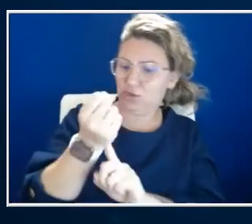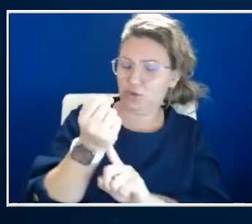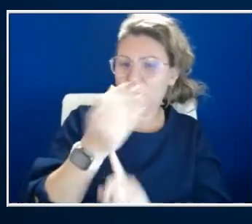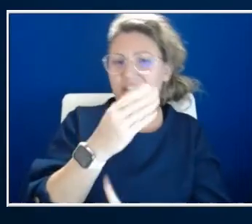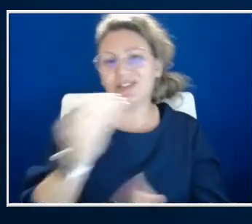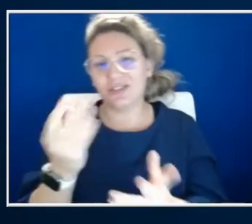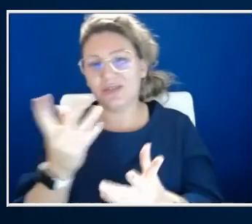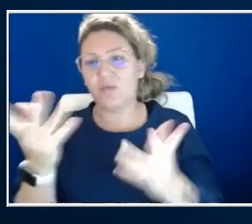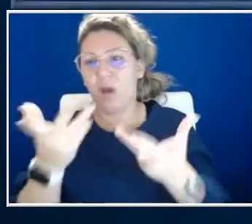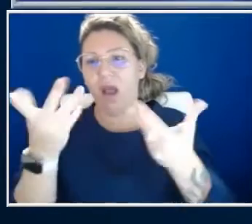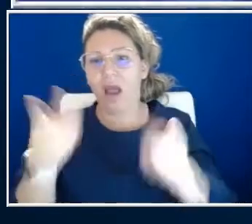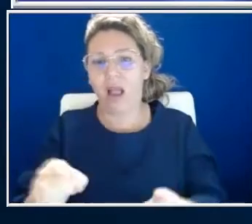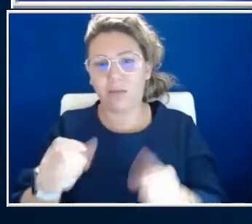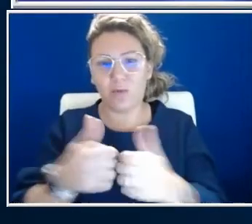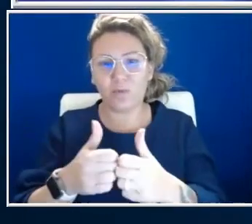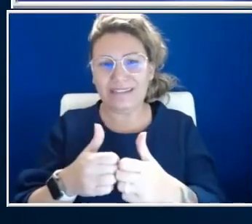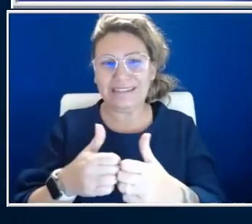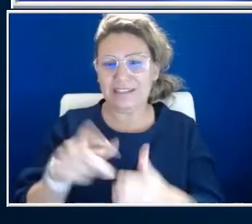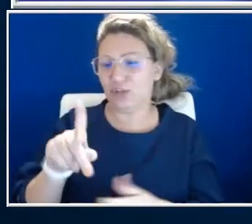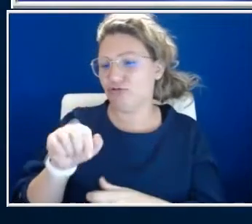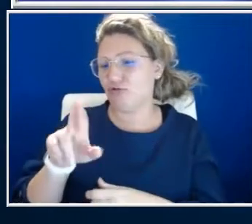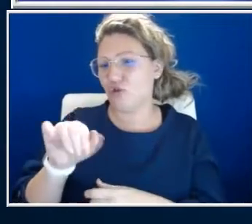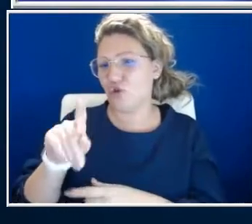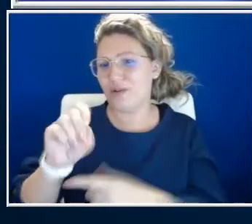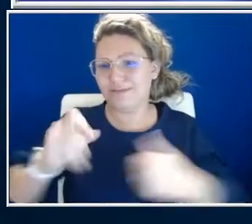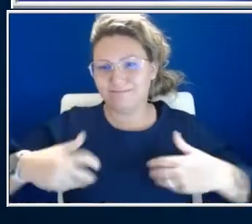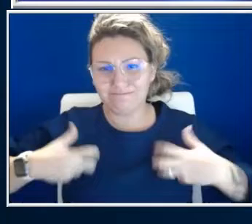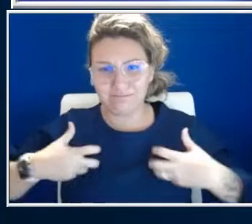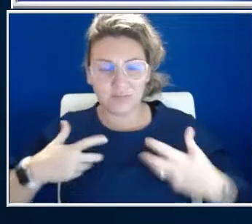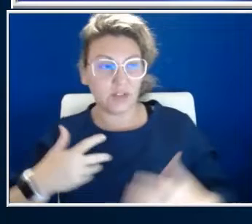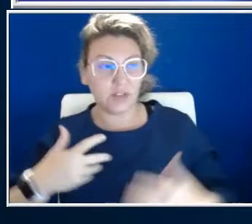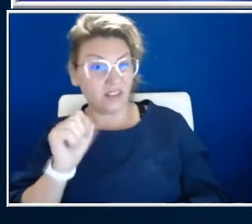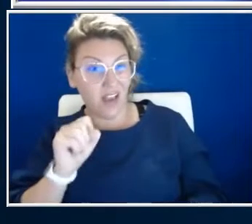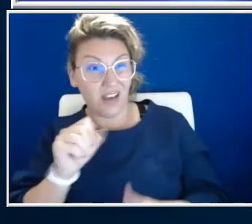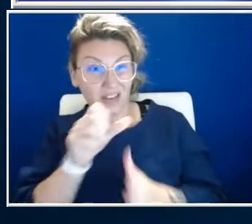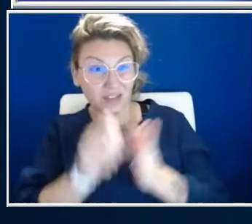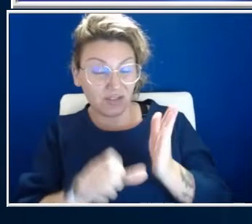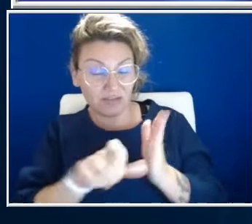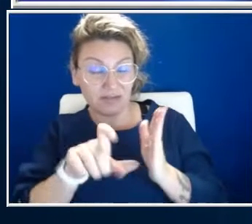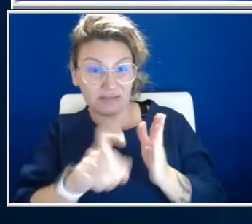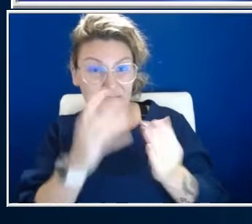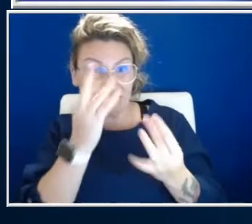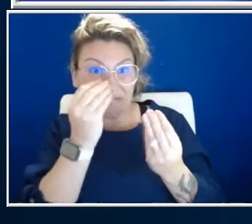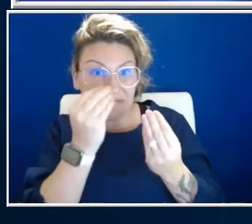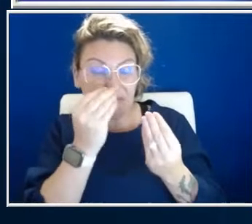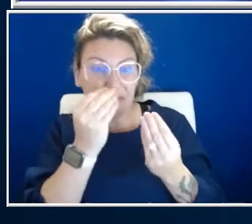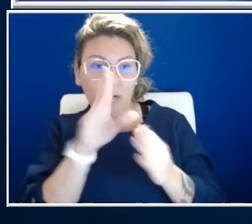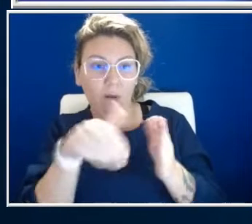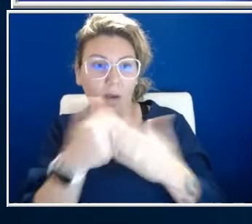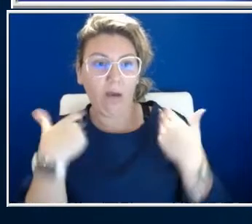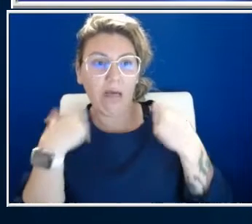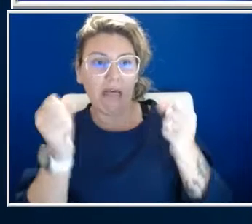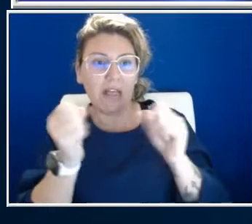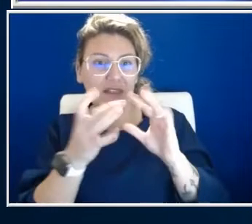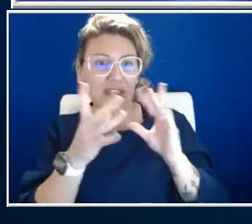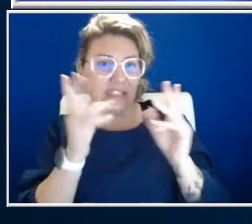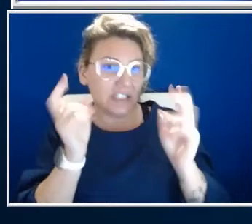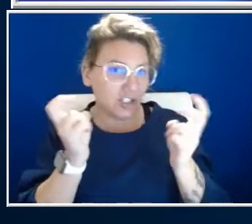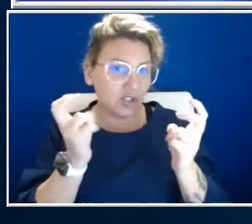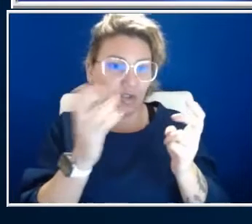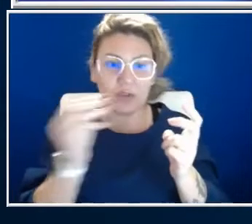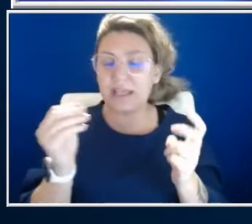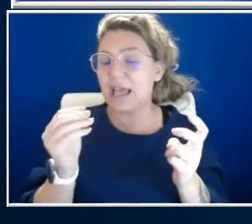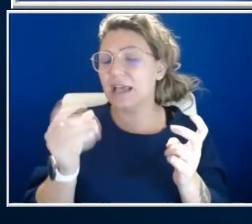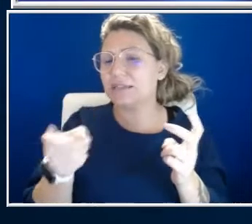learning as you go. Dr. May, surgeons have to consider all sorts of health issues. We'd mentioned earlier that Curtis had COVID before. What other